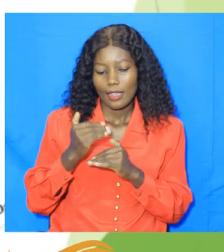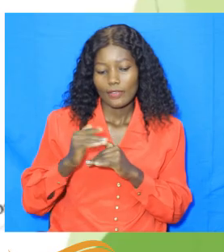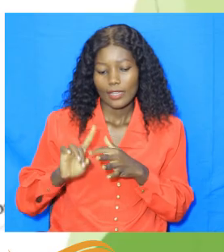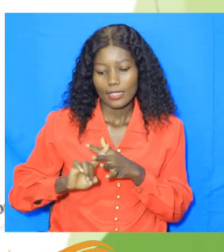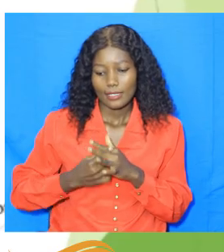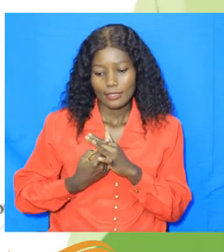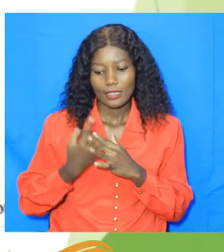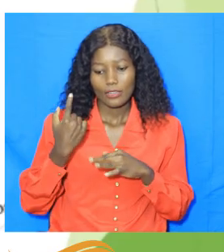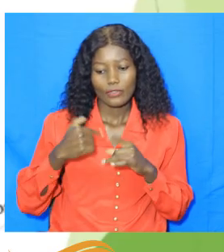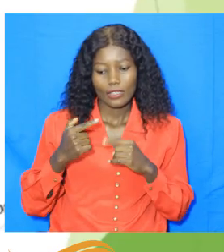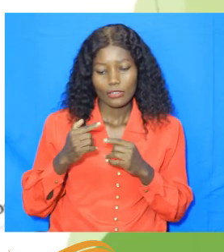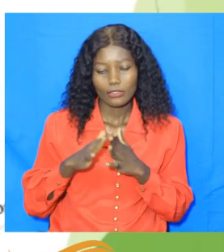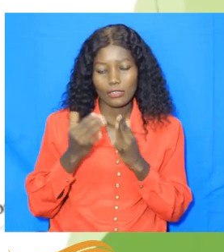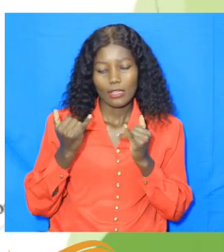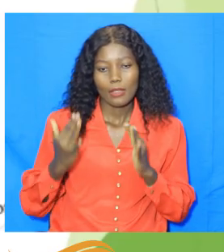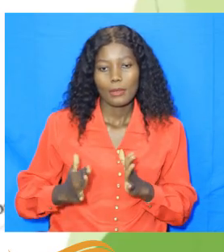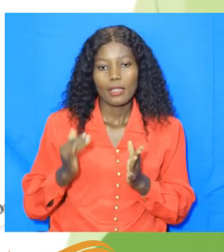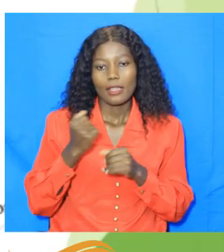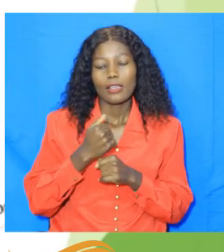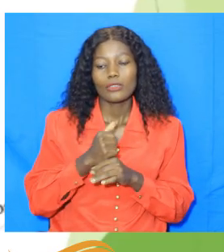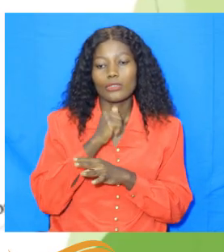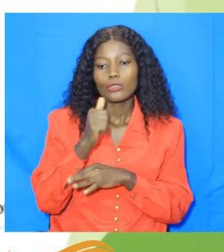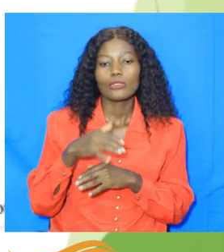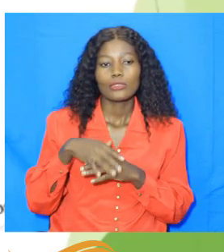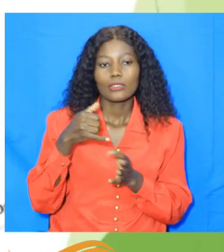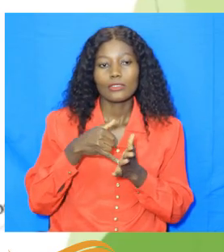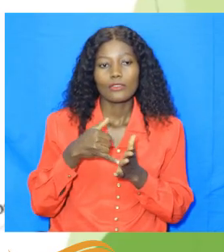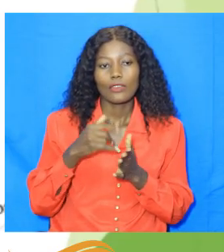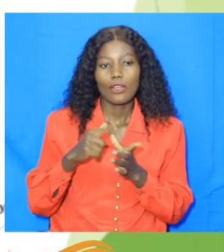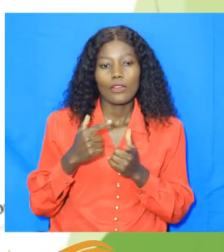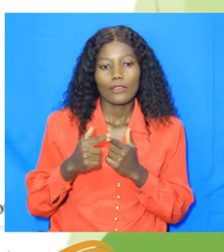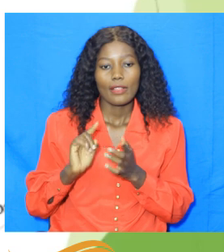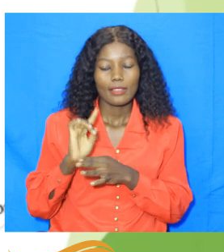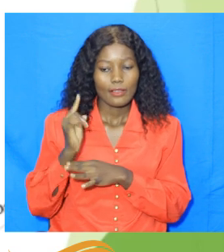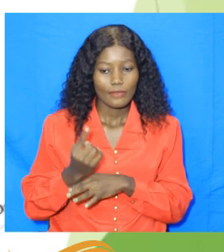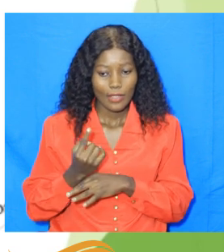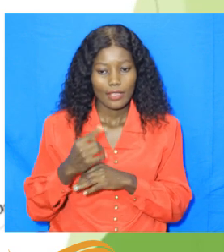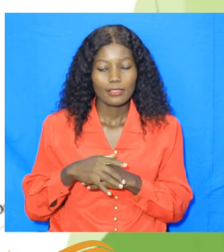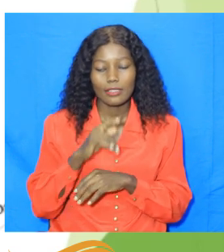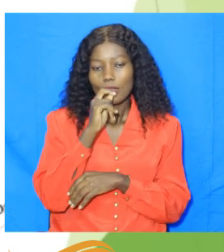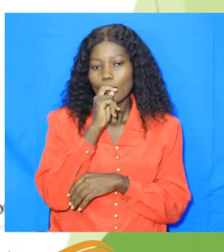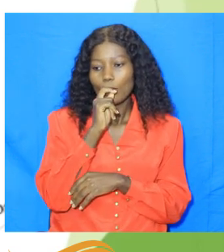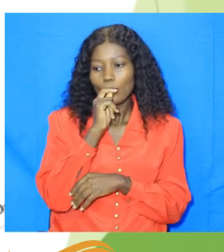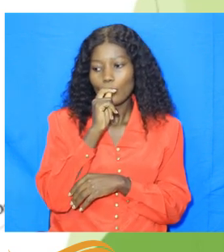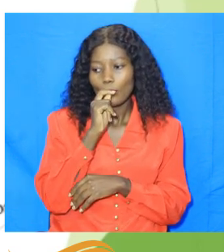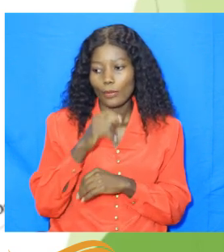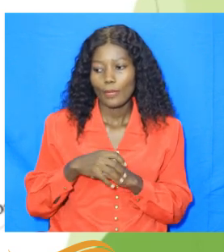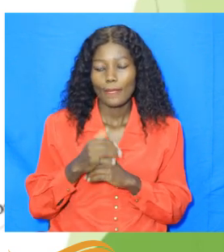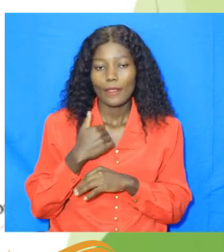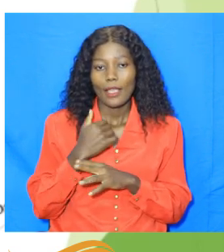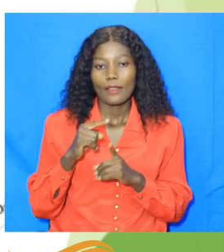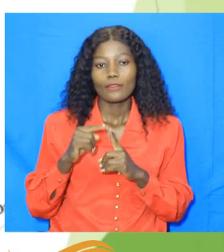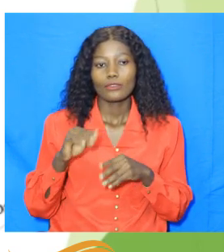bout, the athletes don't engage, then first the referee has to give